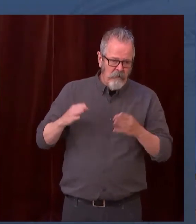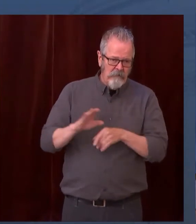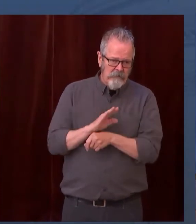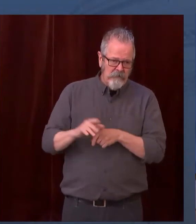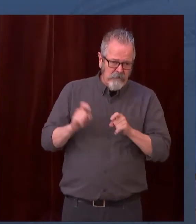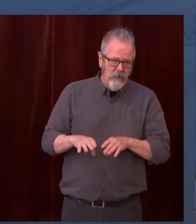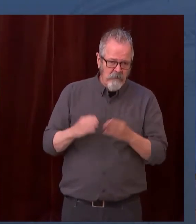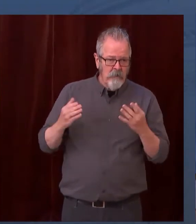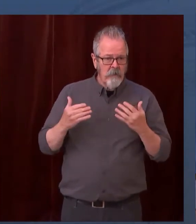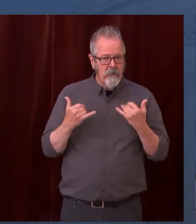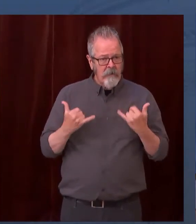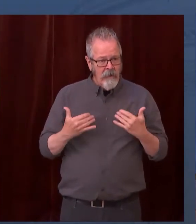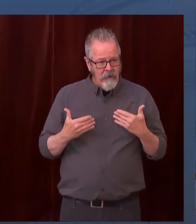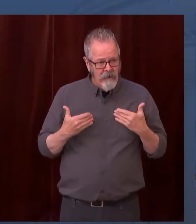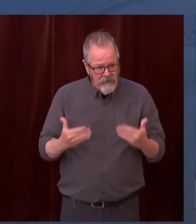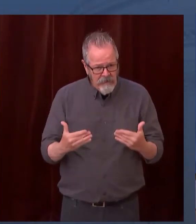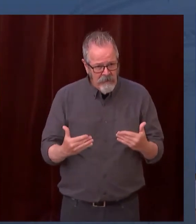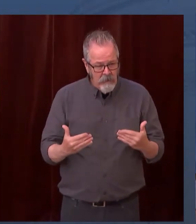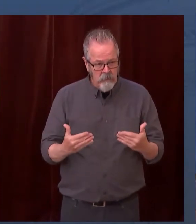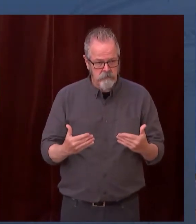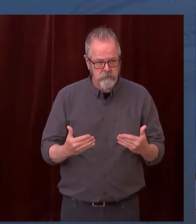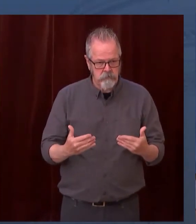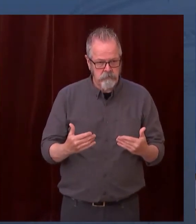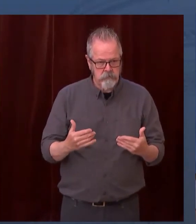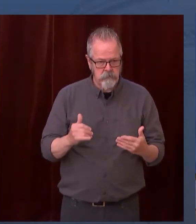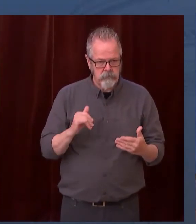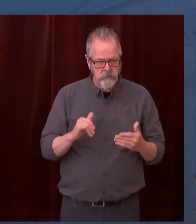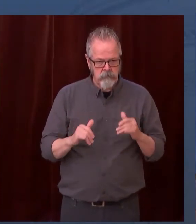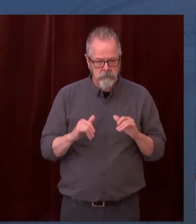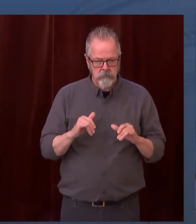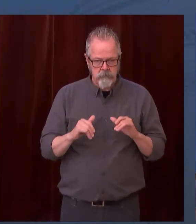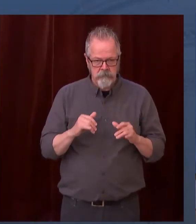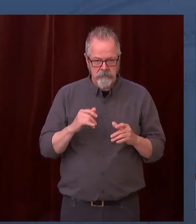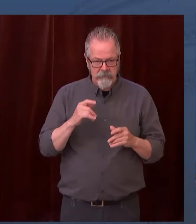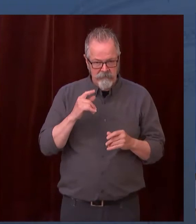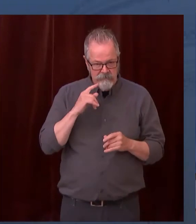until January to deal with such a huge budget gap?